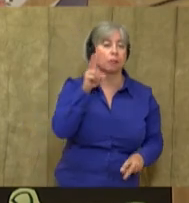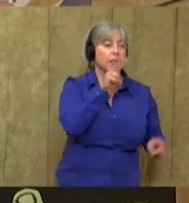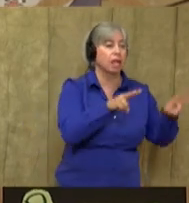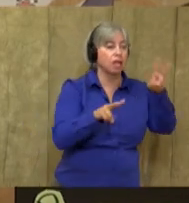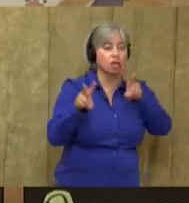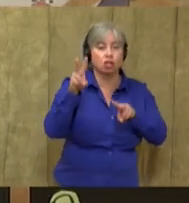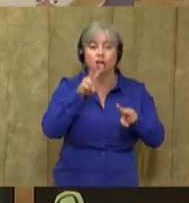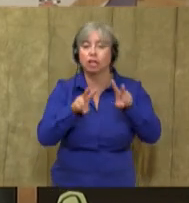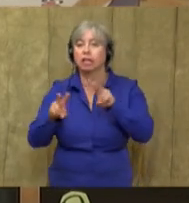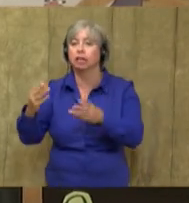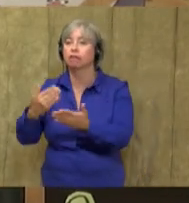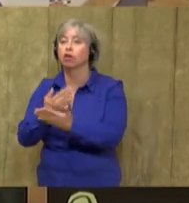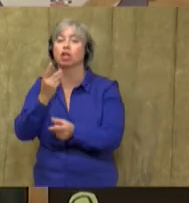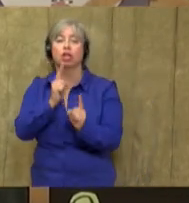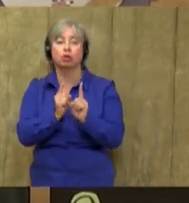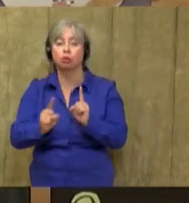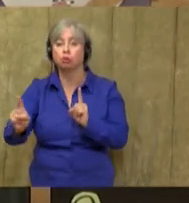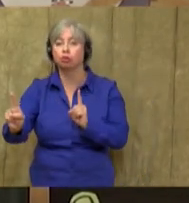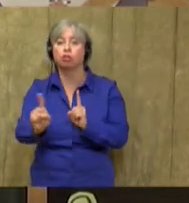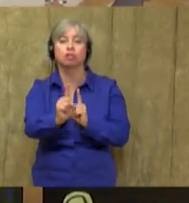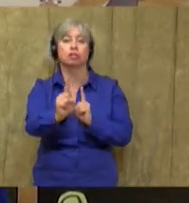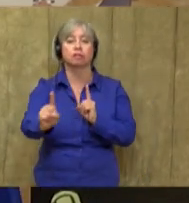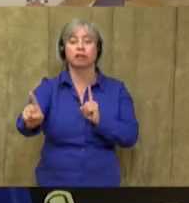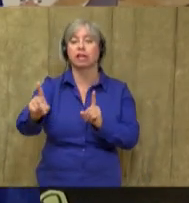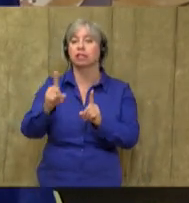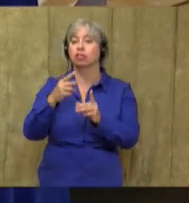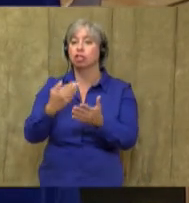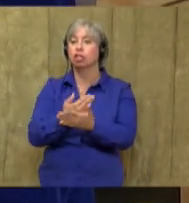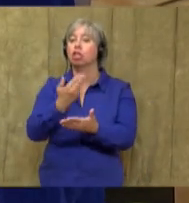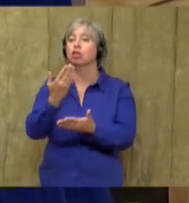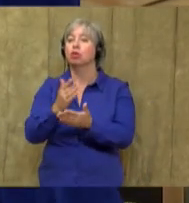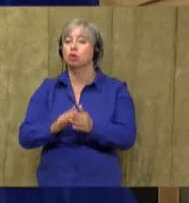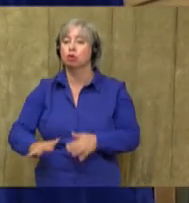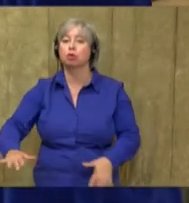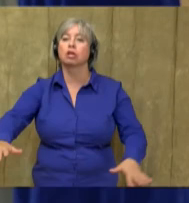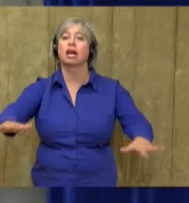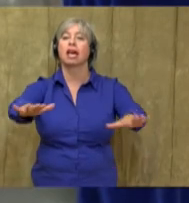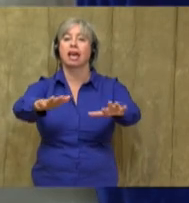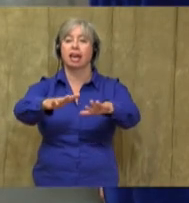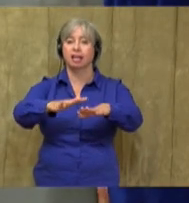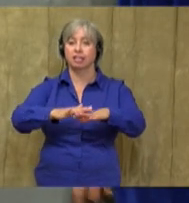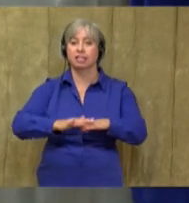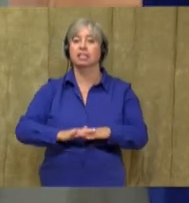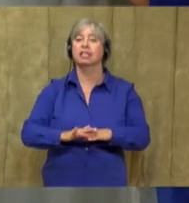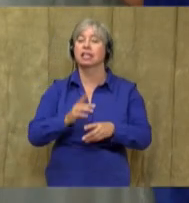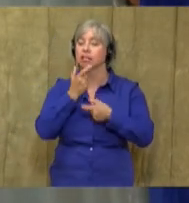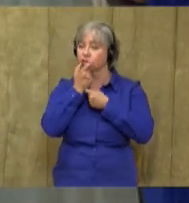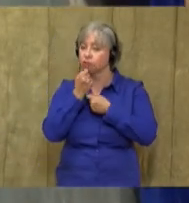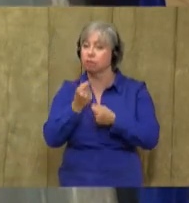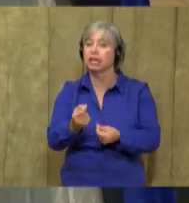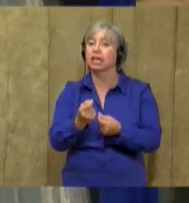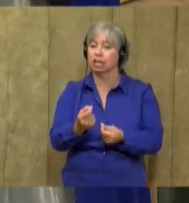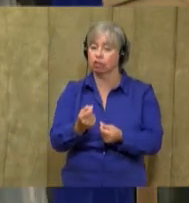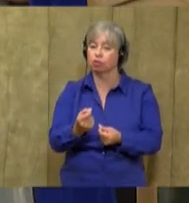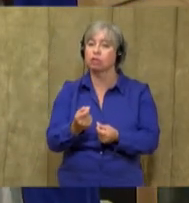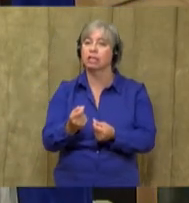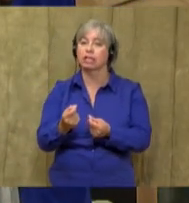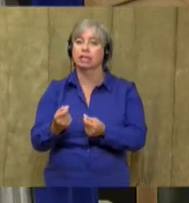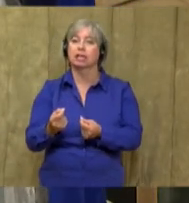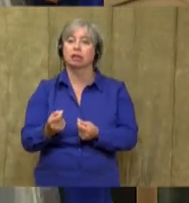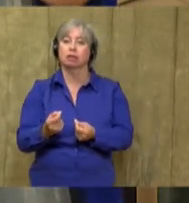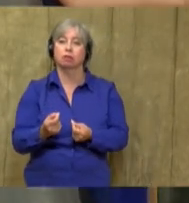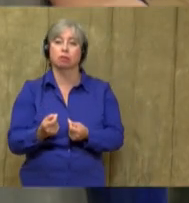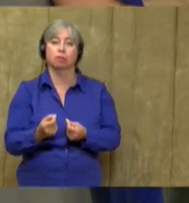new adventures, looking for new lands. That's going to be a very interesting time period. And it's going to bridge the gap